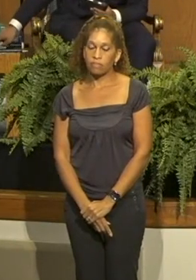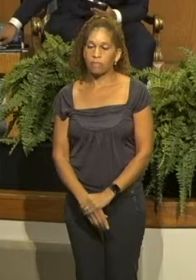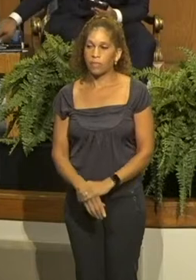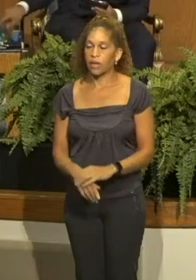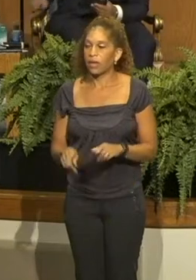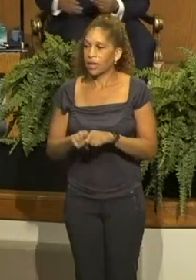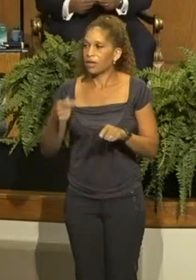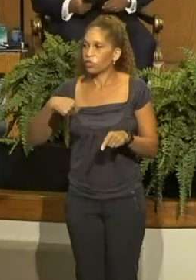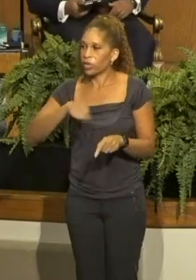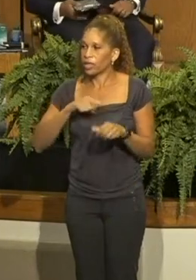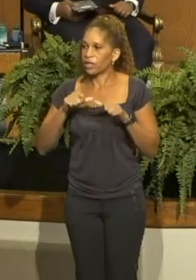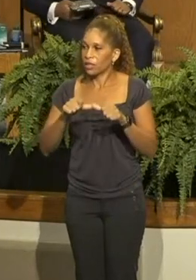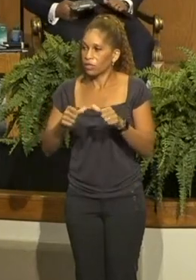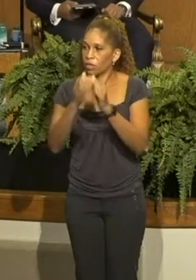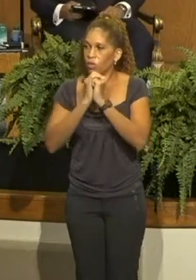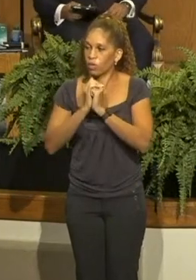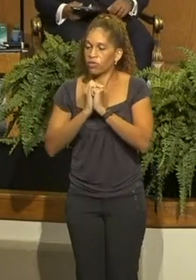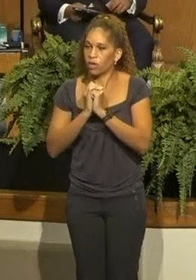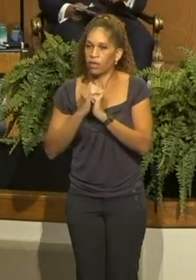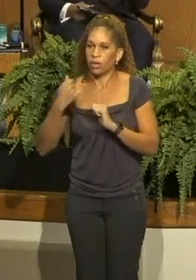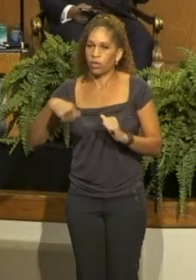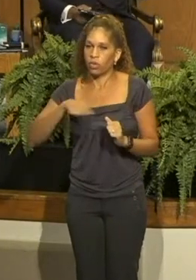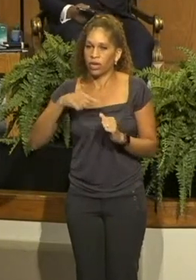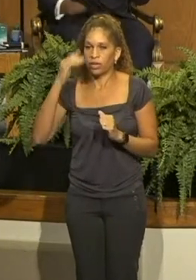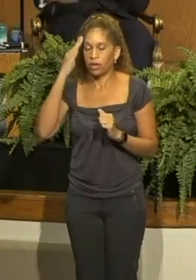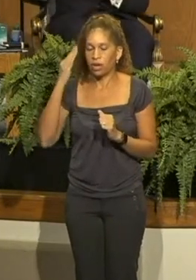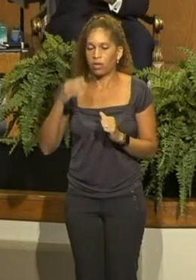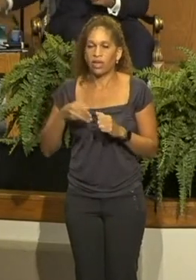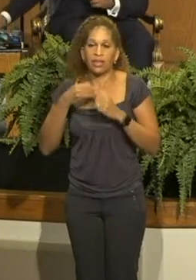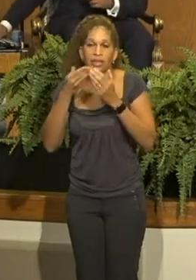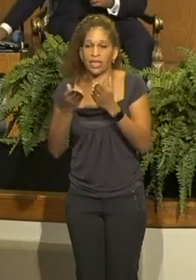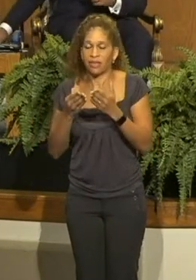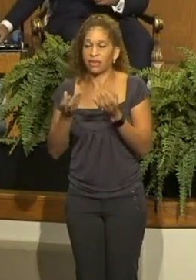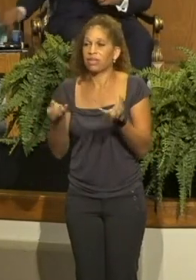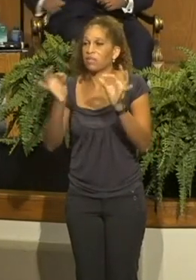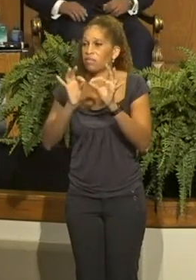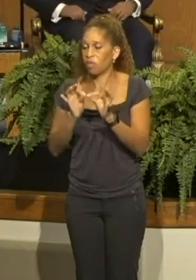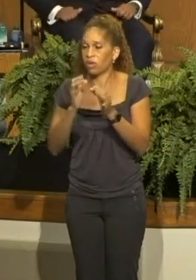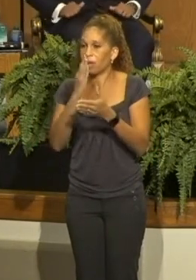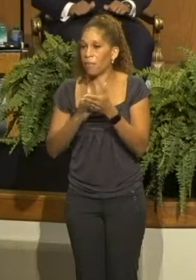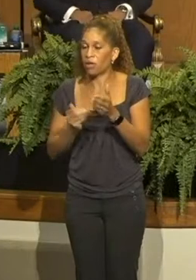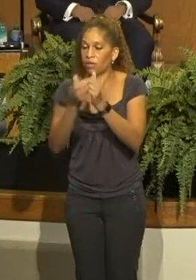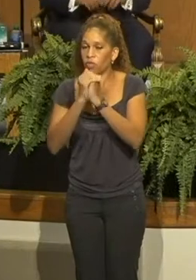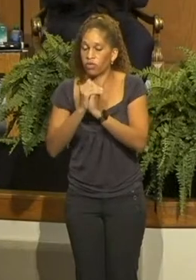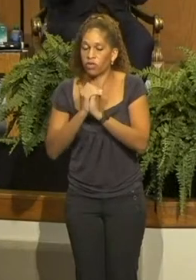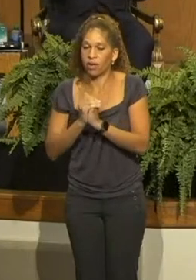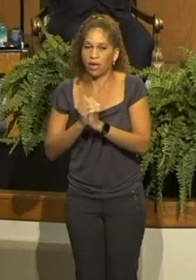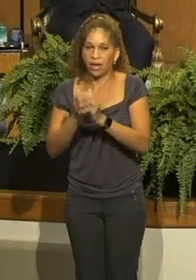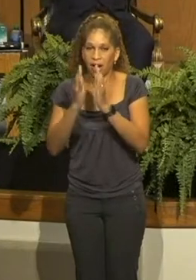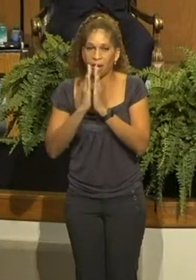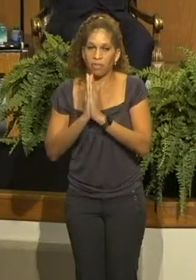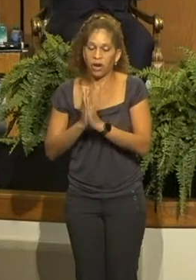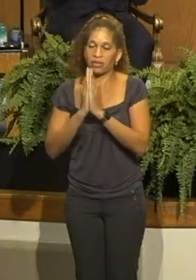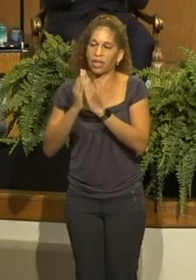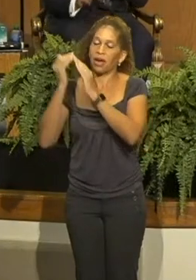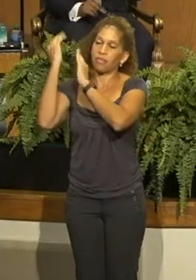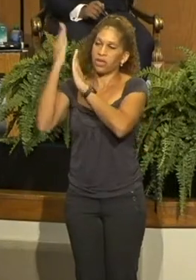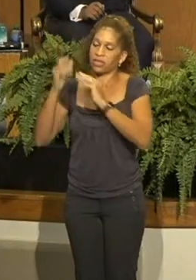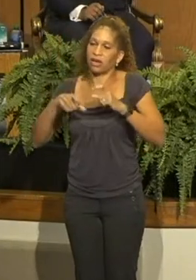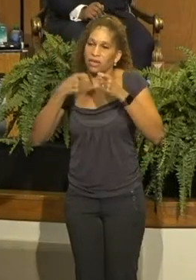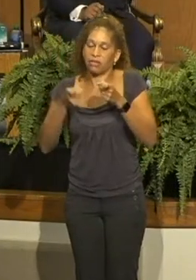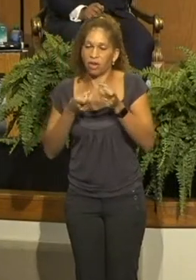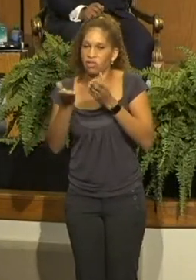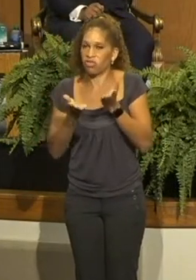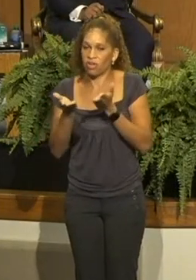As we continue in worship, we know that giving is a very important part of worship. Our prayers, our presence, our gifts, our